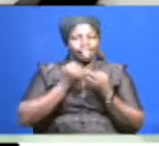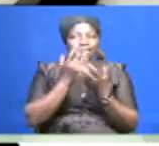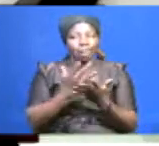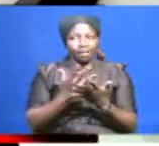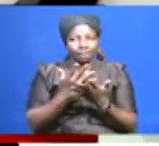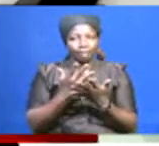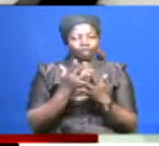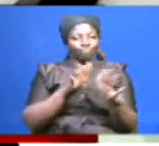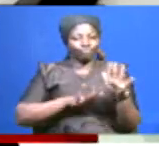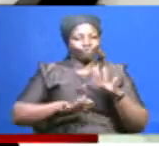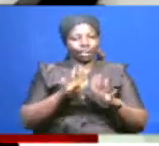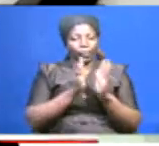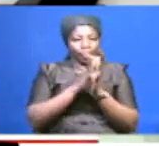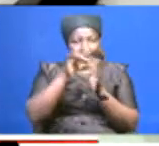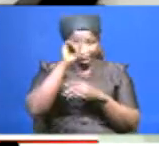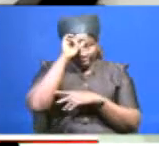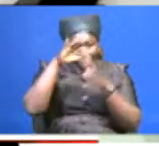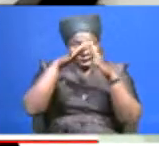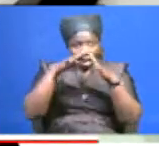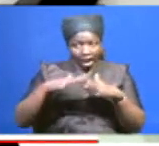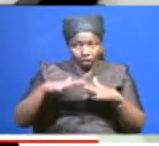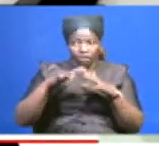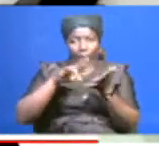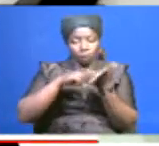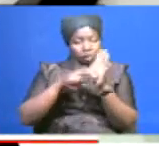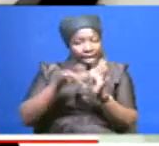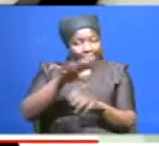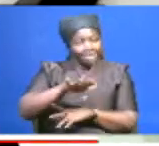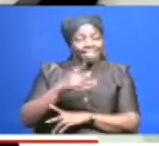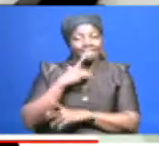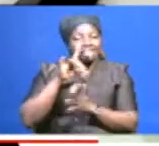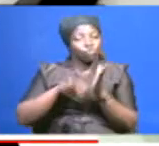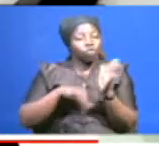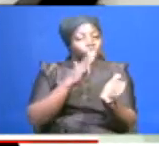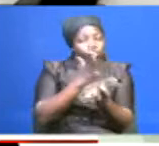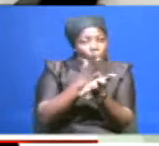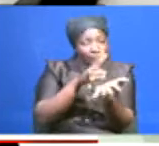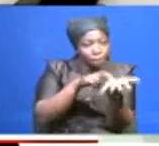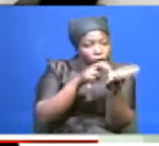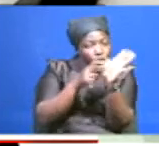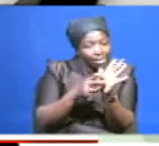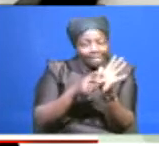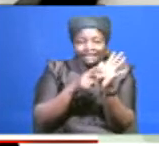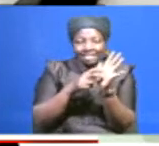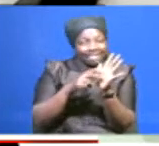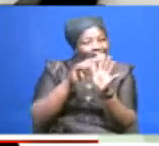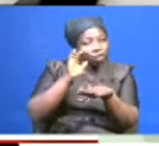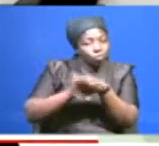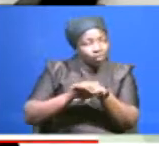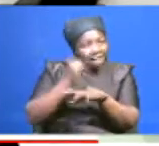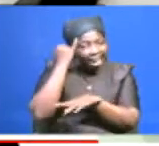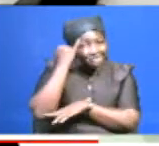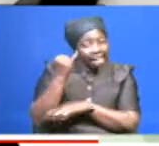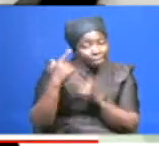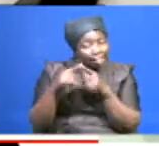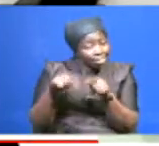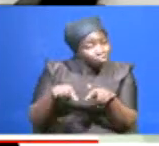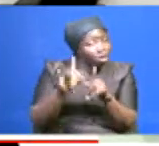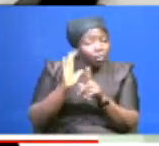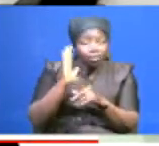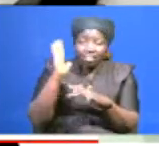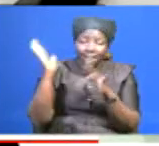project in that area. The residents say that despite the project being a noble idea, they will not be able to afford the